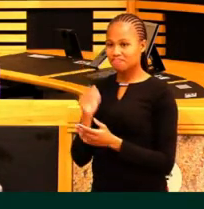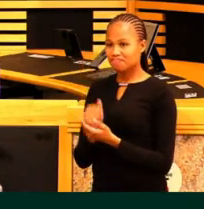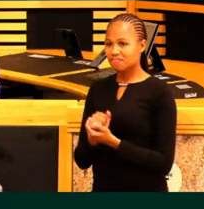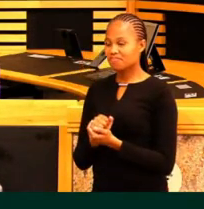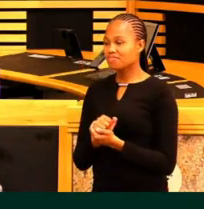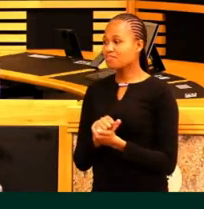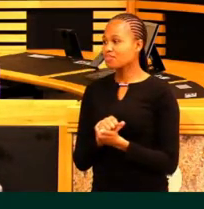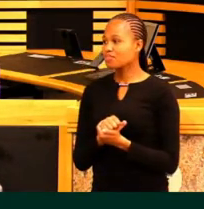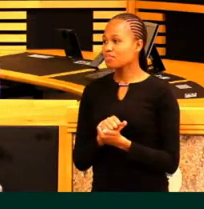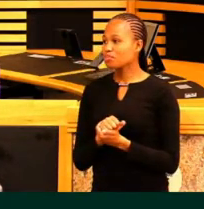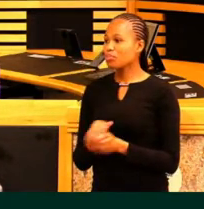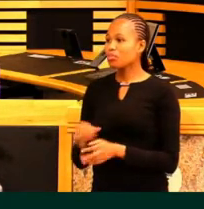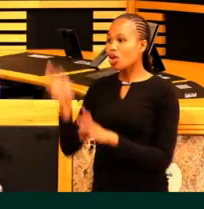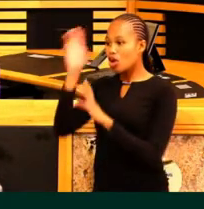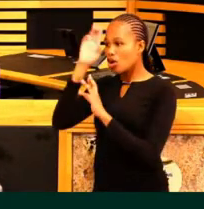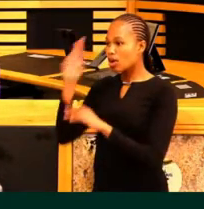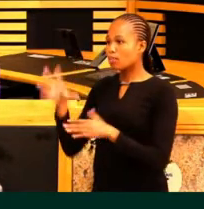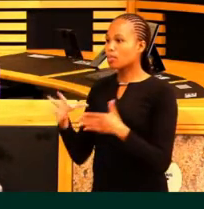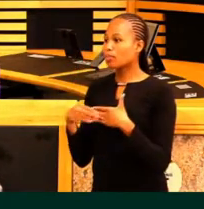honorable members